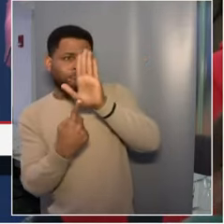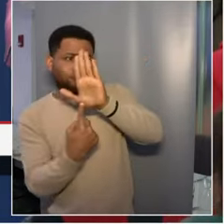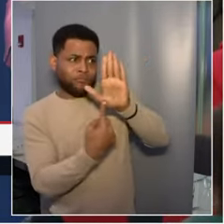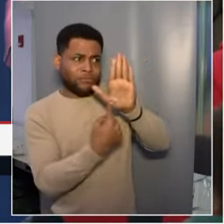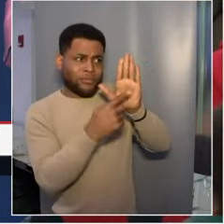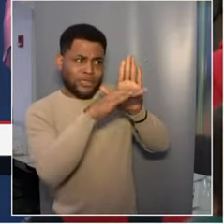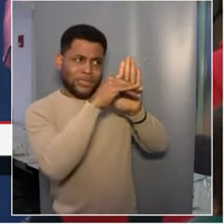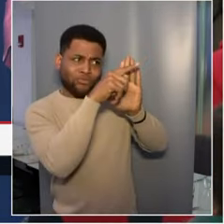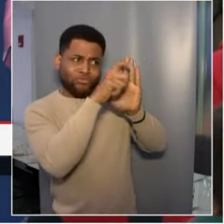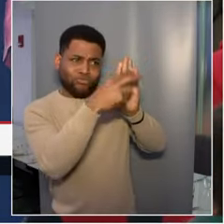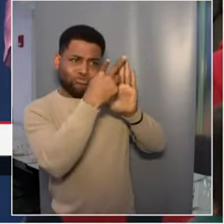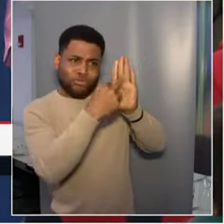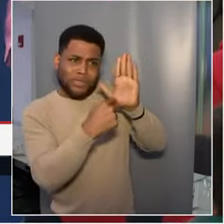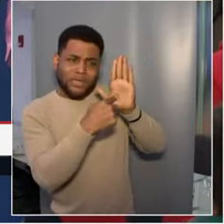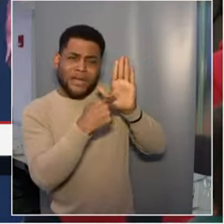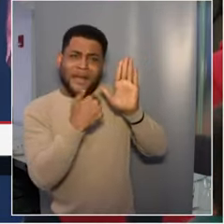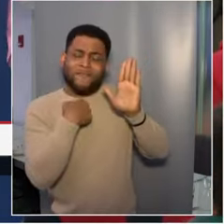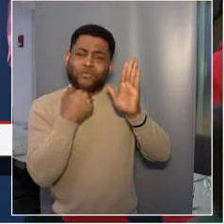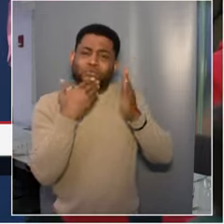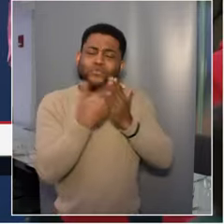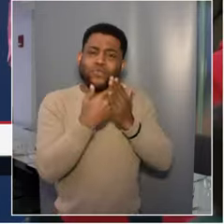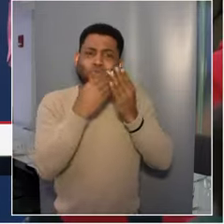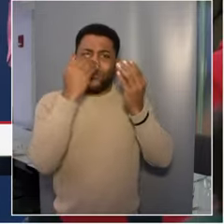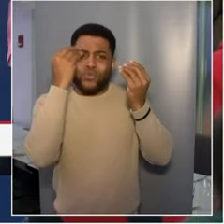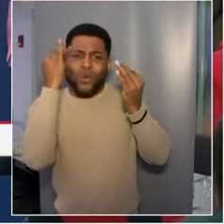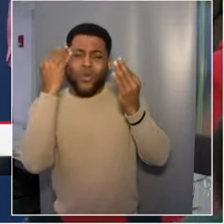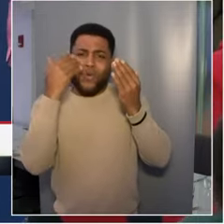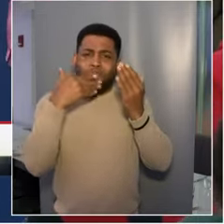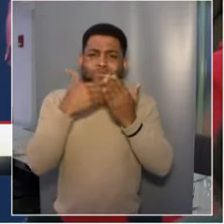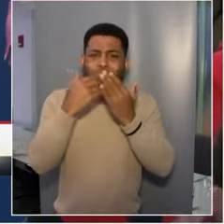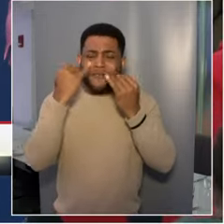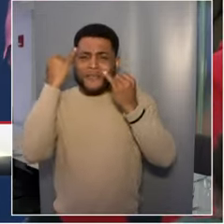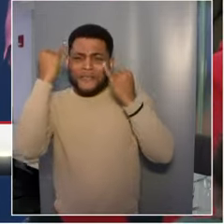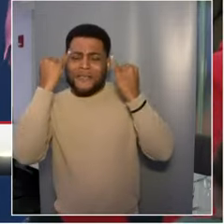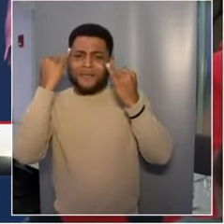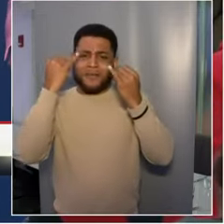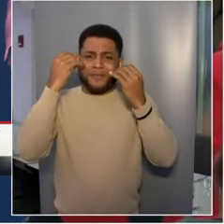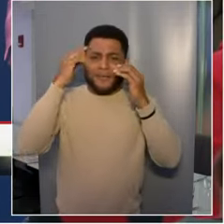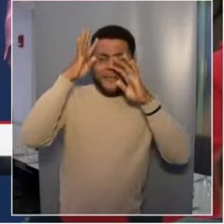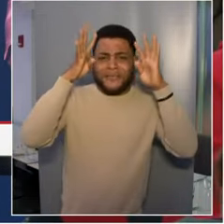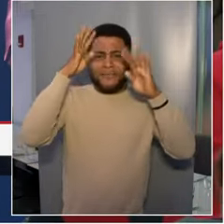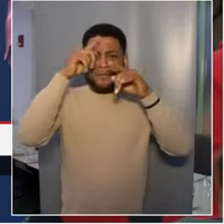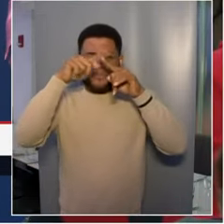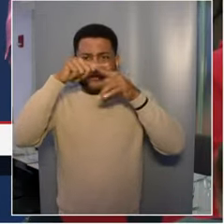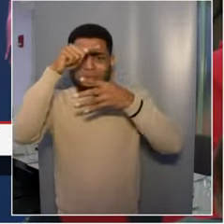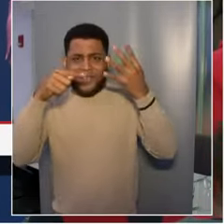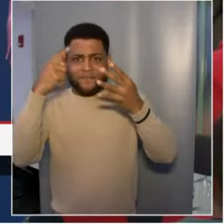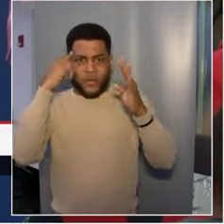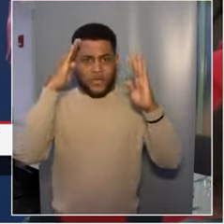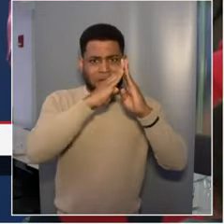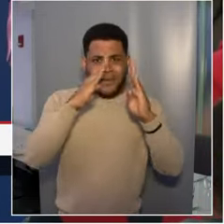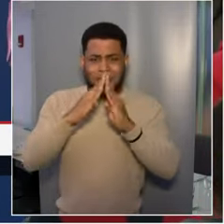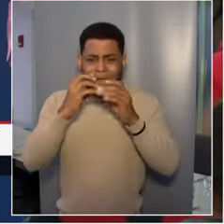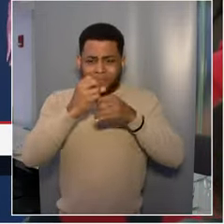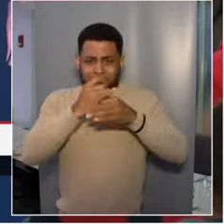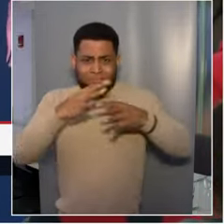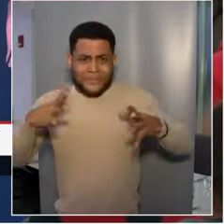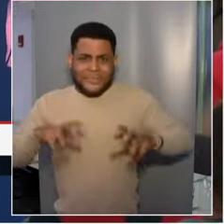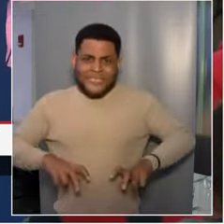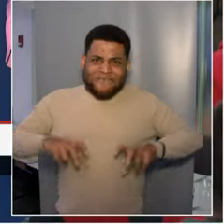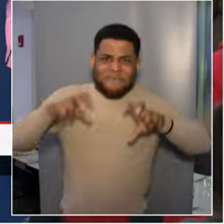good thinking, good work, expanding downtown, focusing on quality of life, trying to